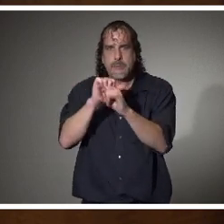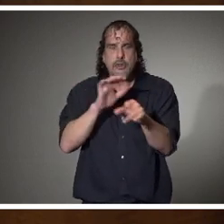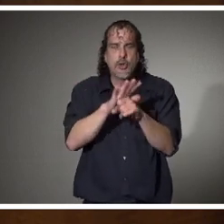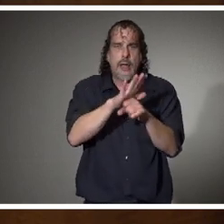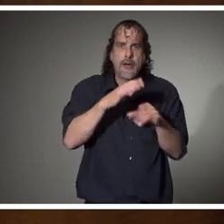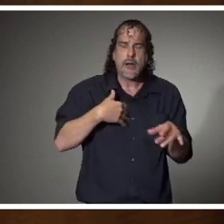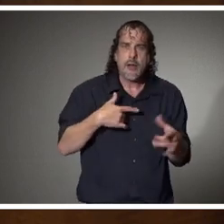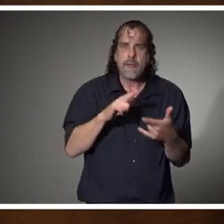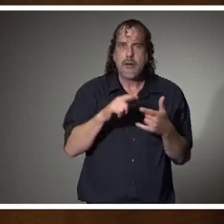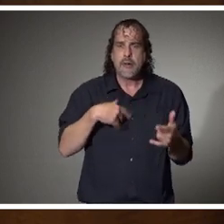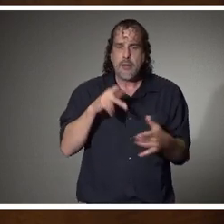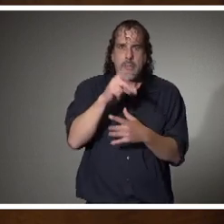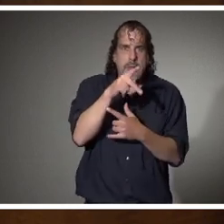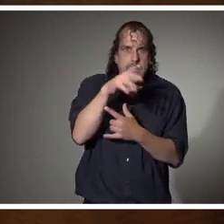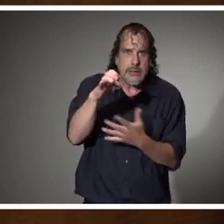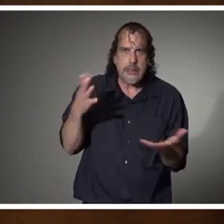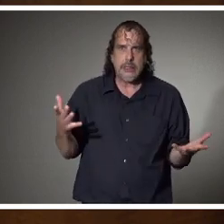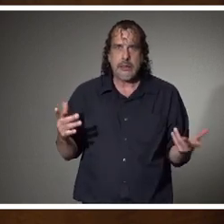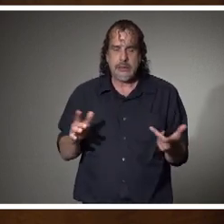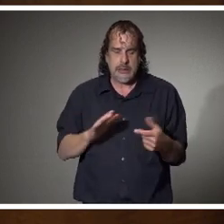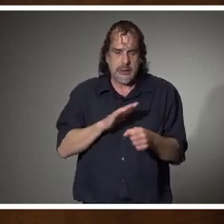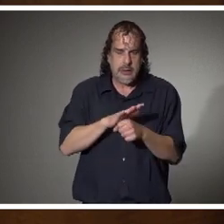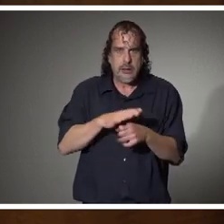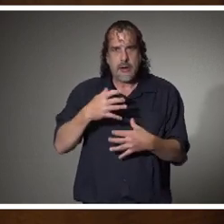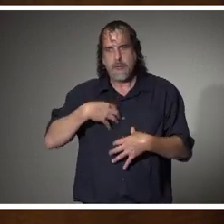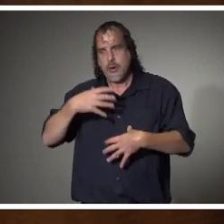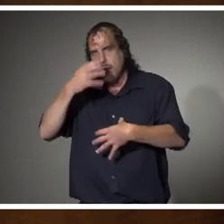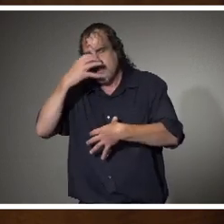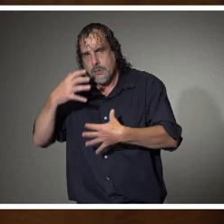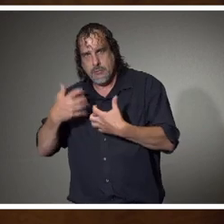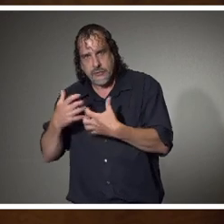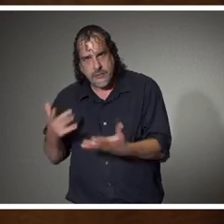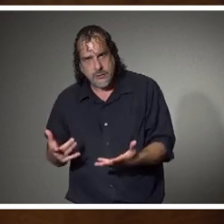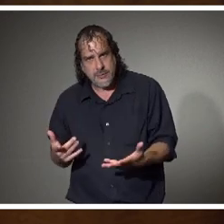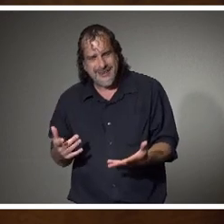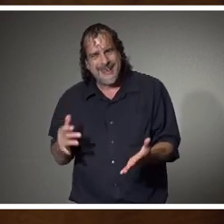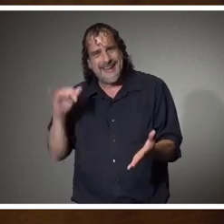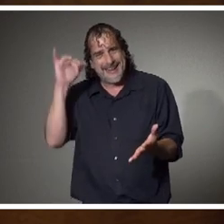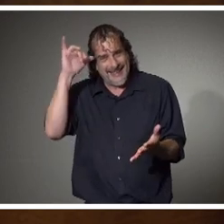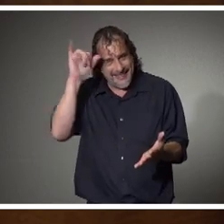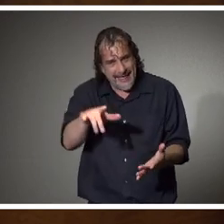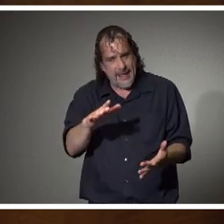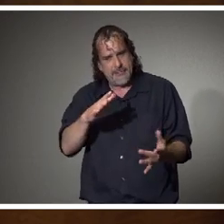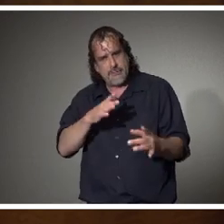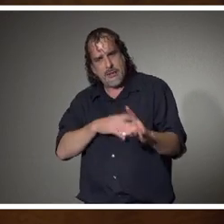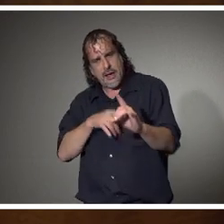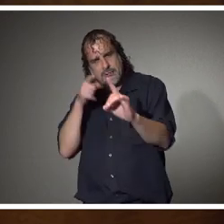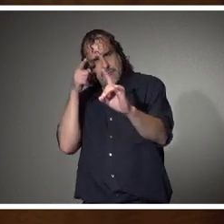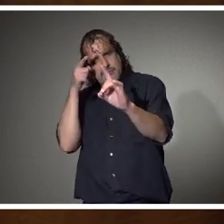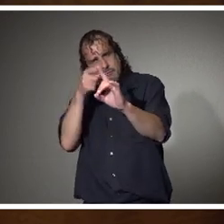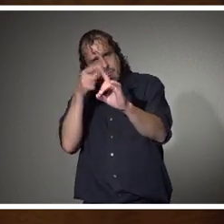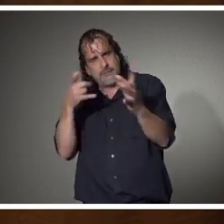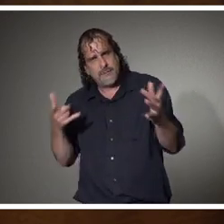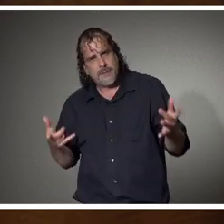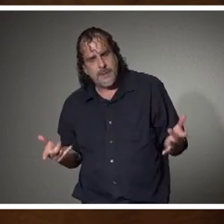adequate PPE, that we had adequate ventilators. You know, that's the thing that I often find